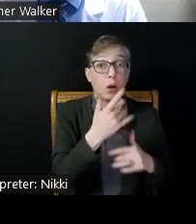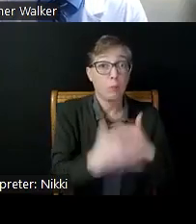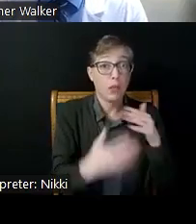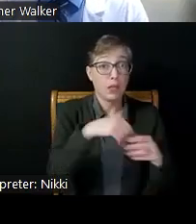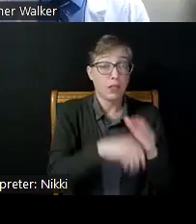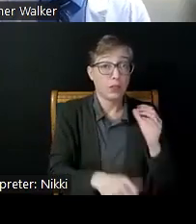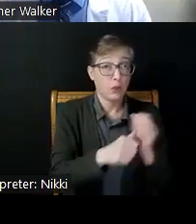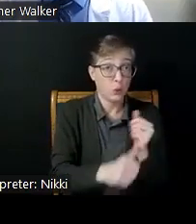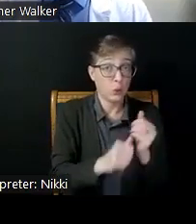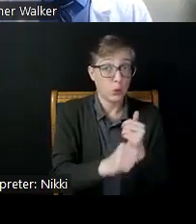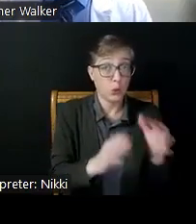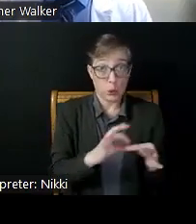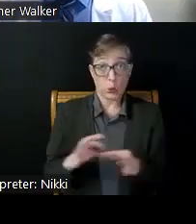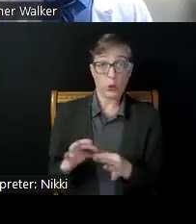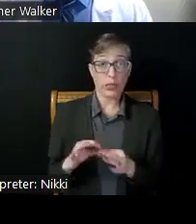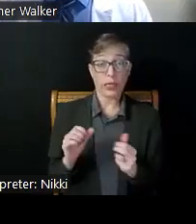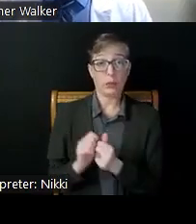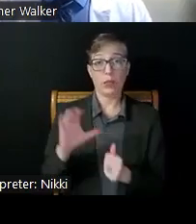cancer.